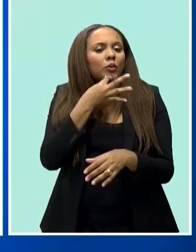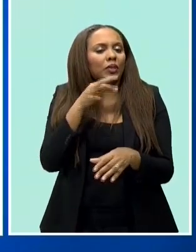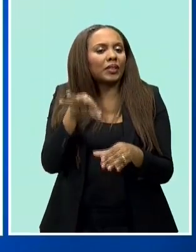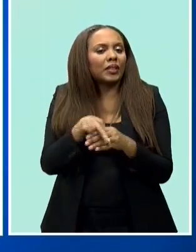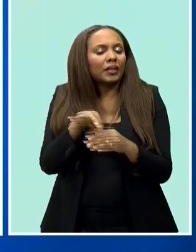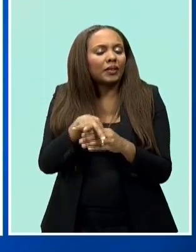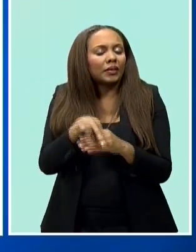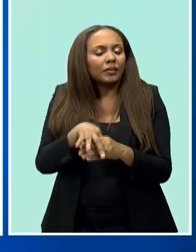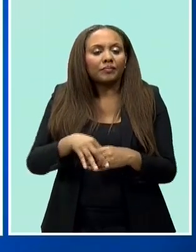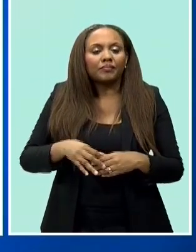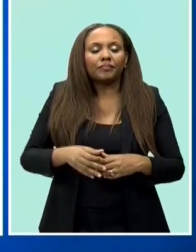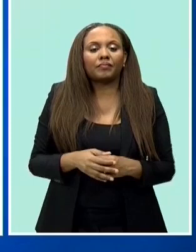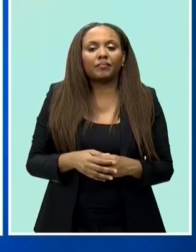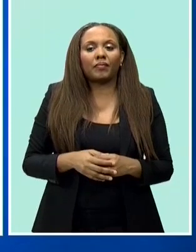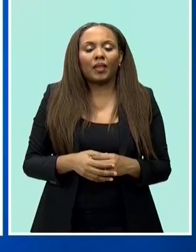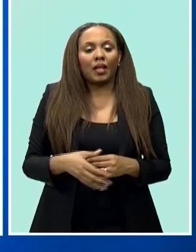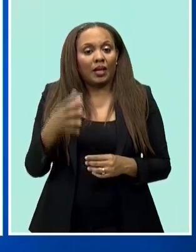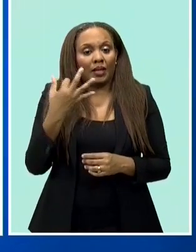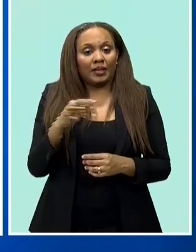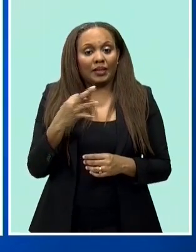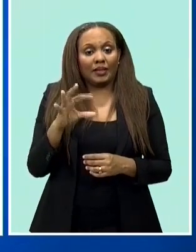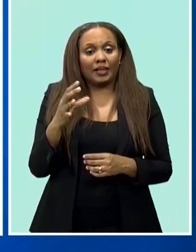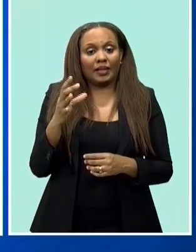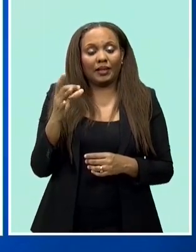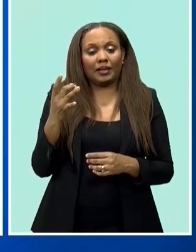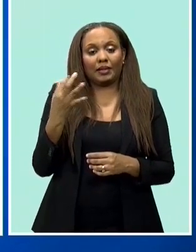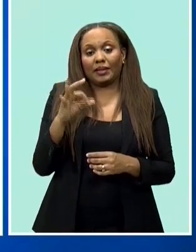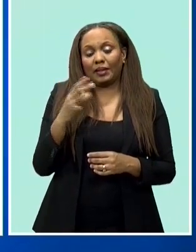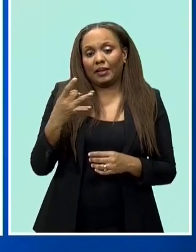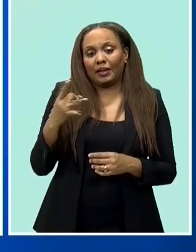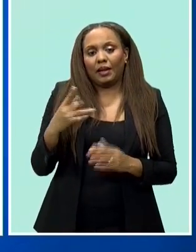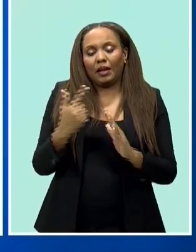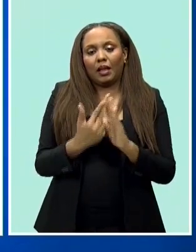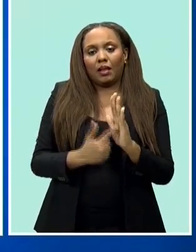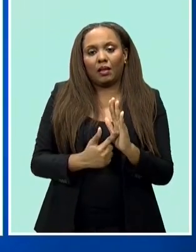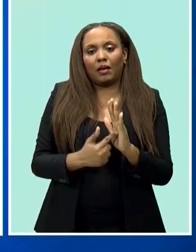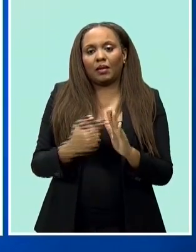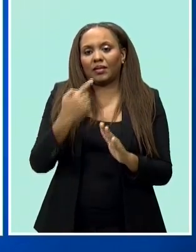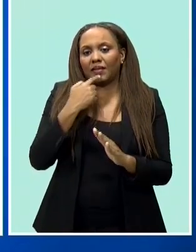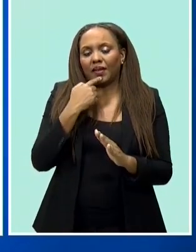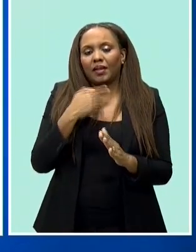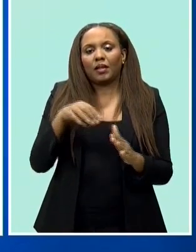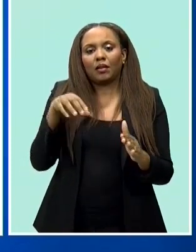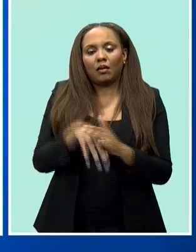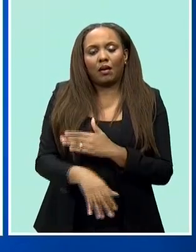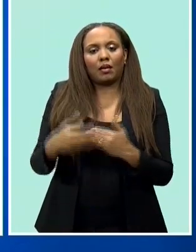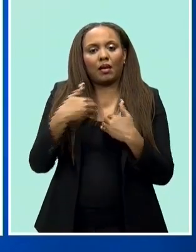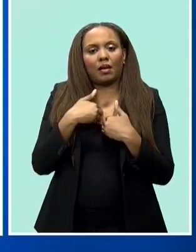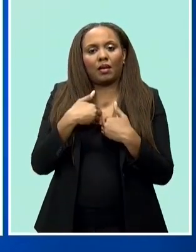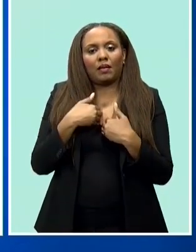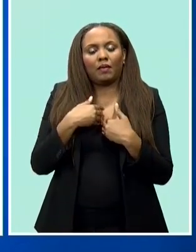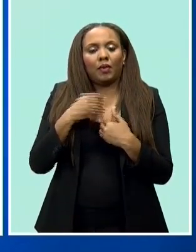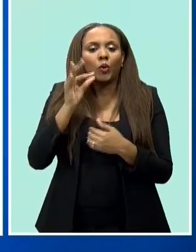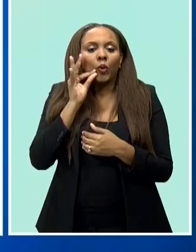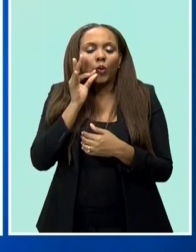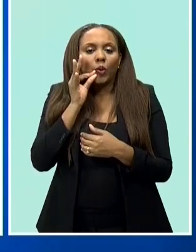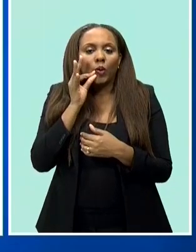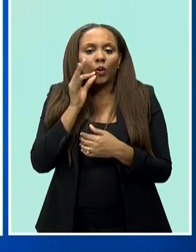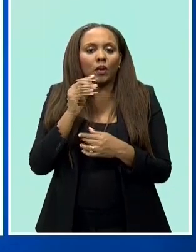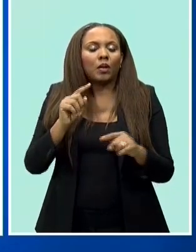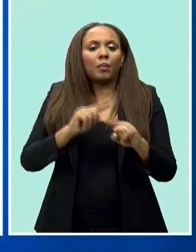of 1988, which criminalizes marijuana use, does not have discretion when dealing with matters above